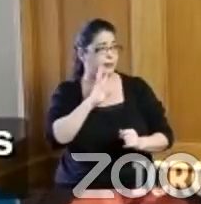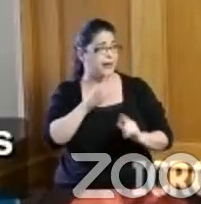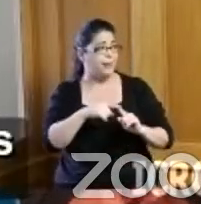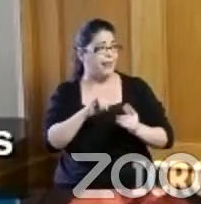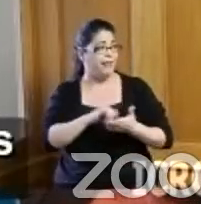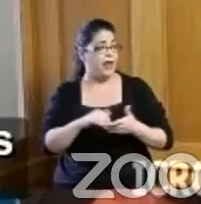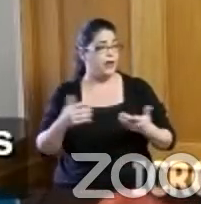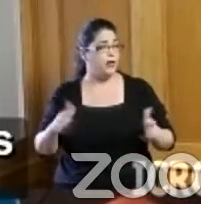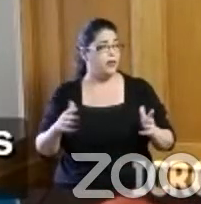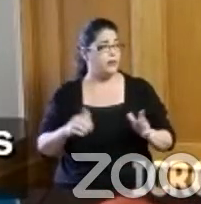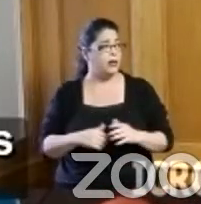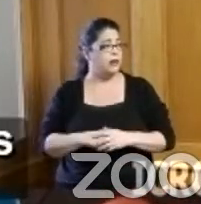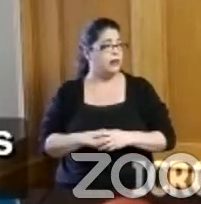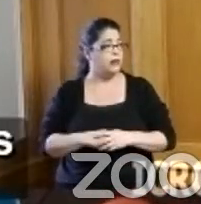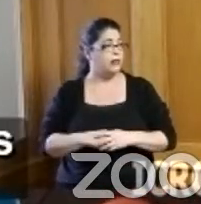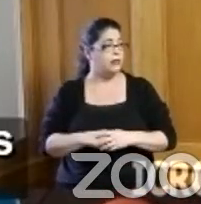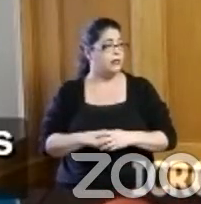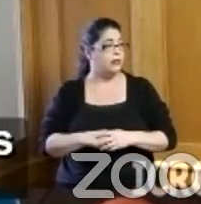already.